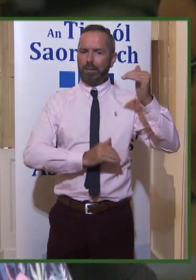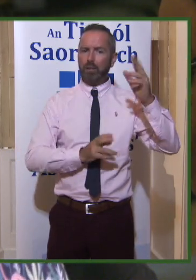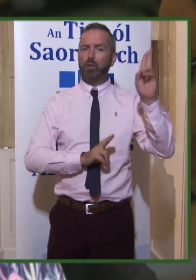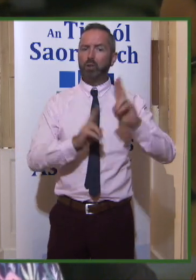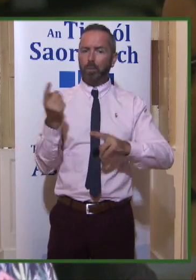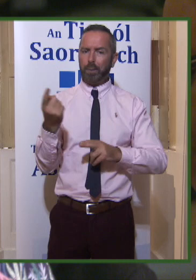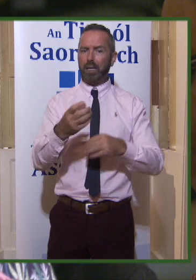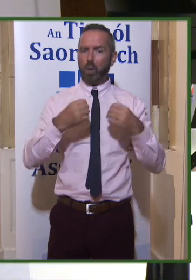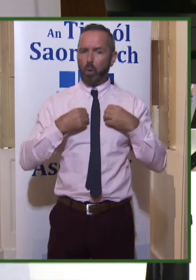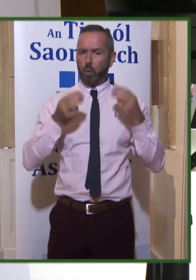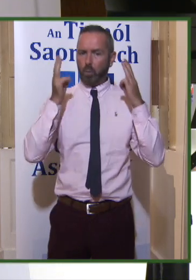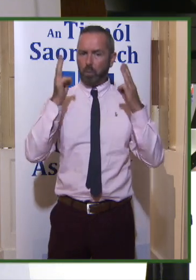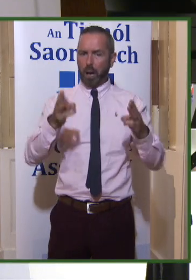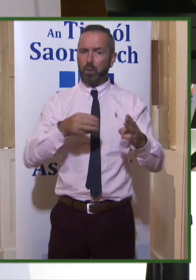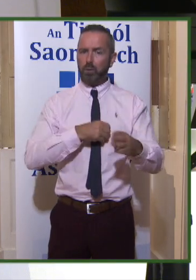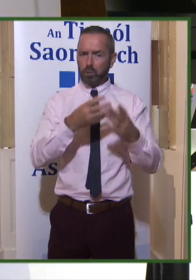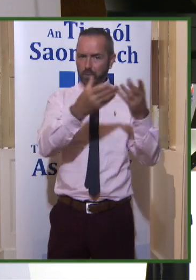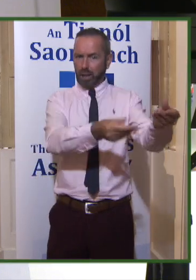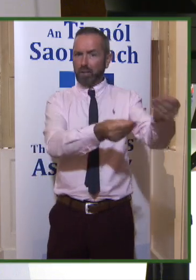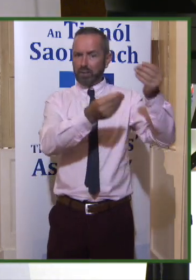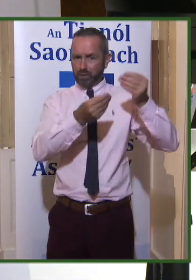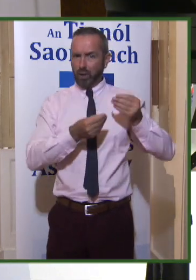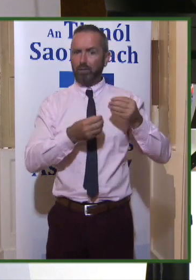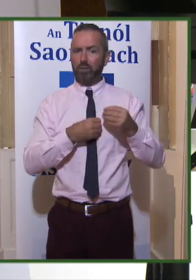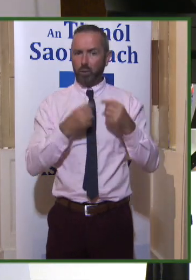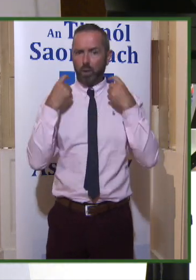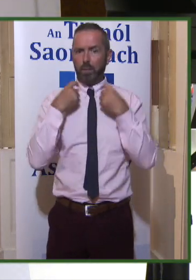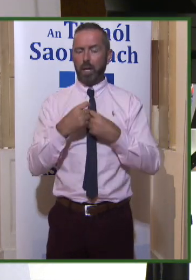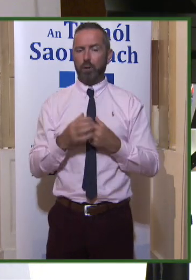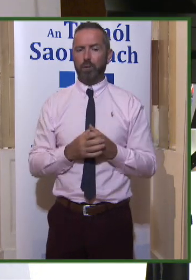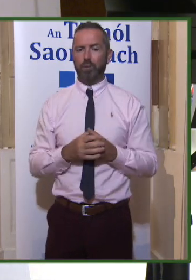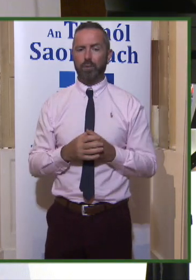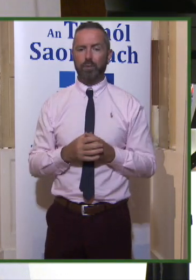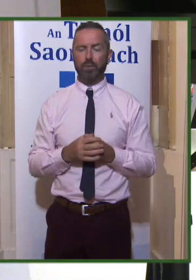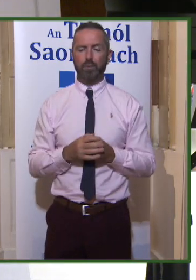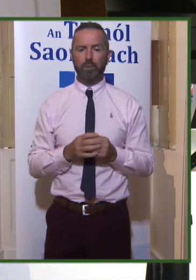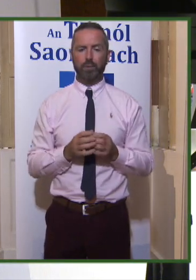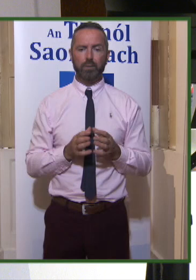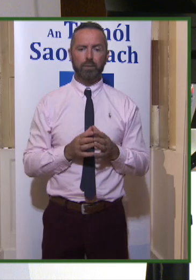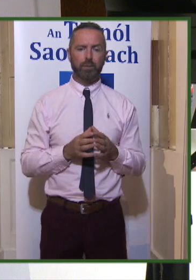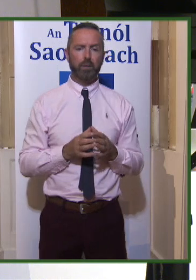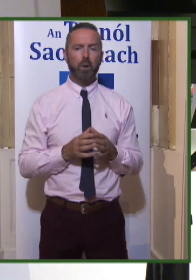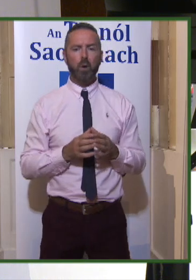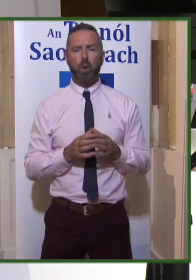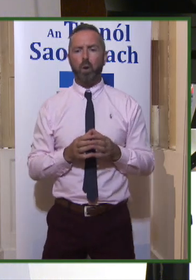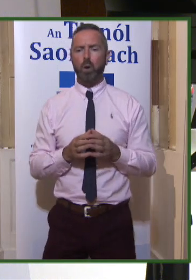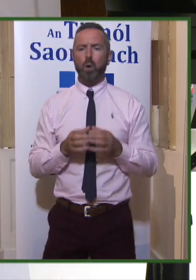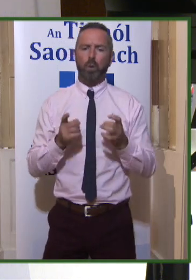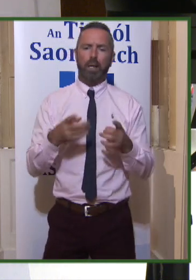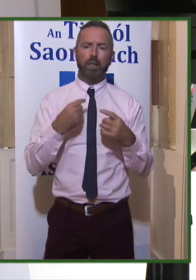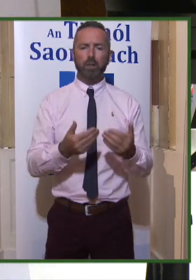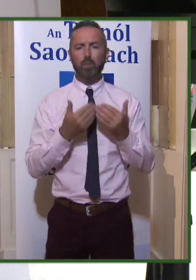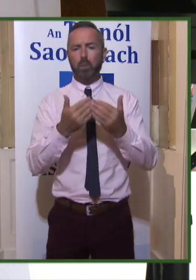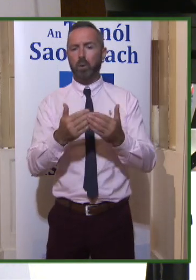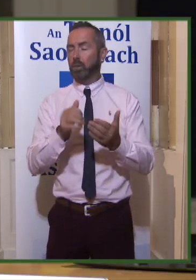own power to be dissolved and voted on. Okay. So thanks, Luke. So what the proposal is, ballot paper 1.